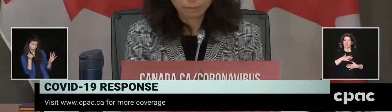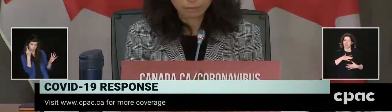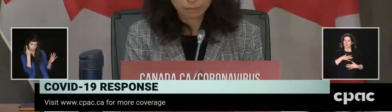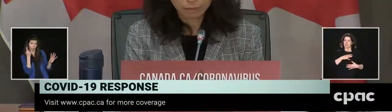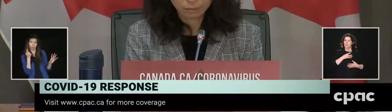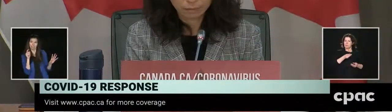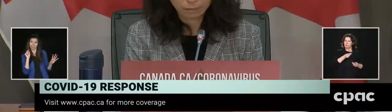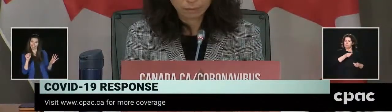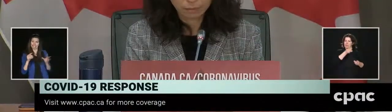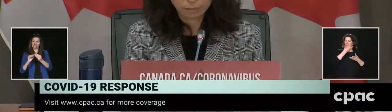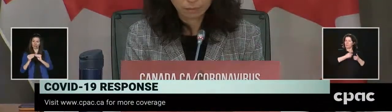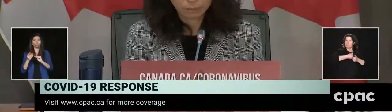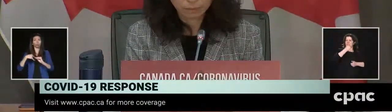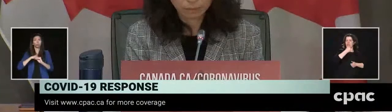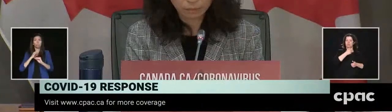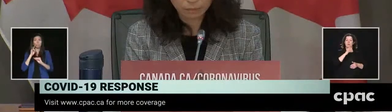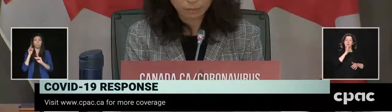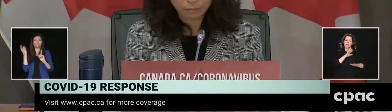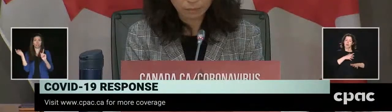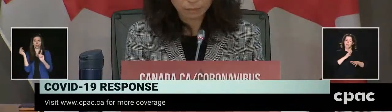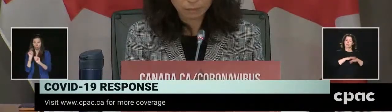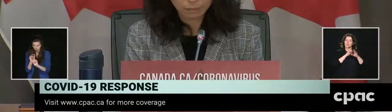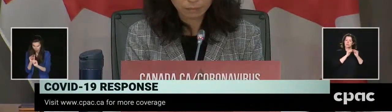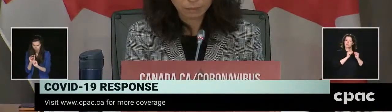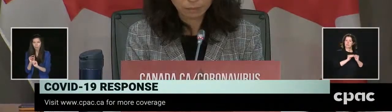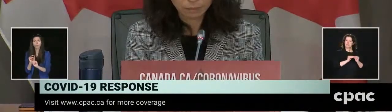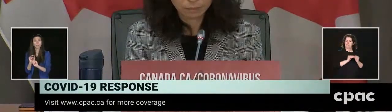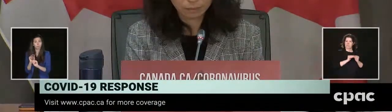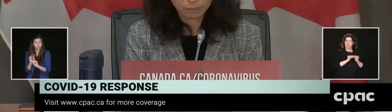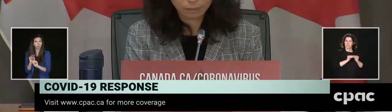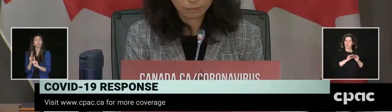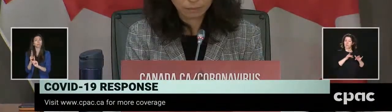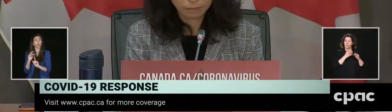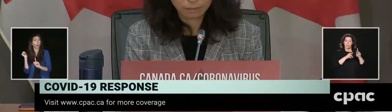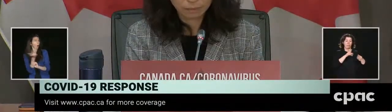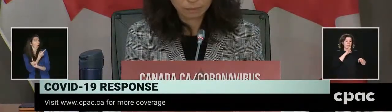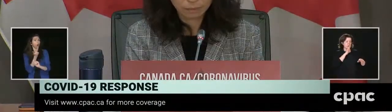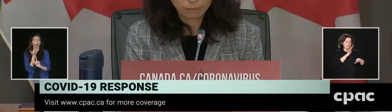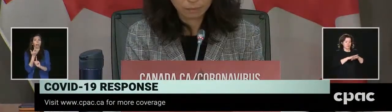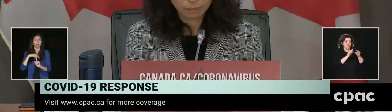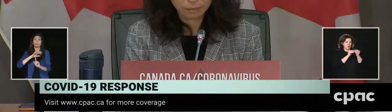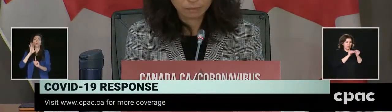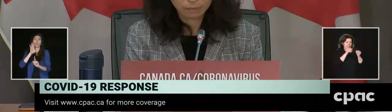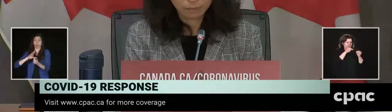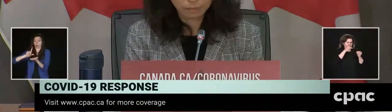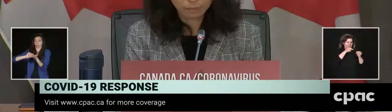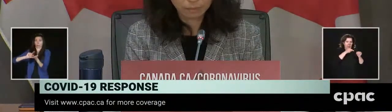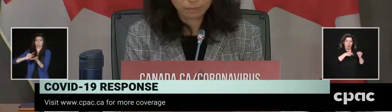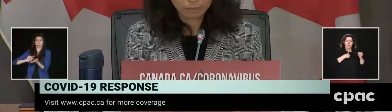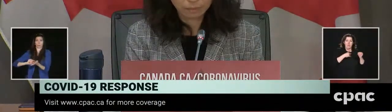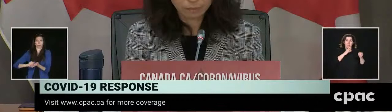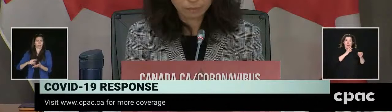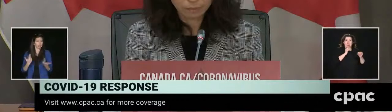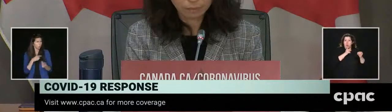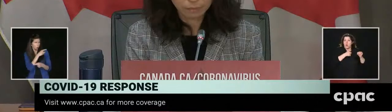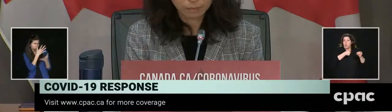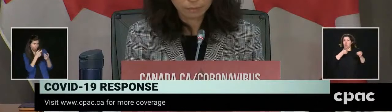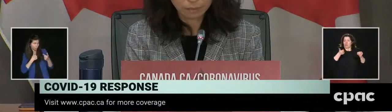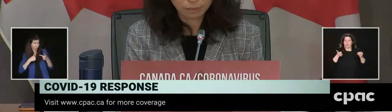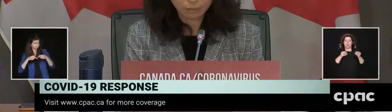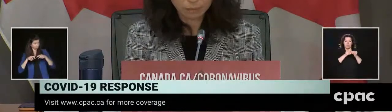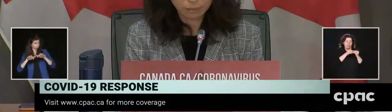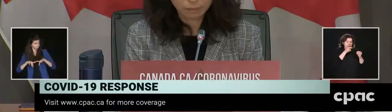numbers that you've provided here. We're all going to report those numbers. So how do we write about those? Is that sort of the most